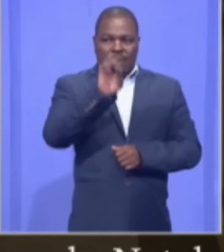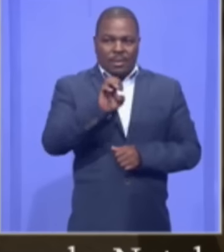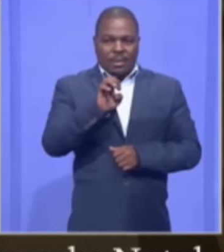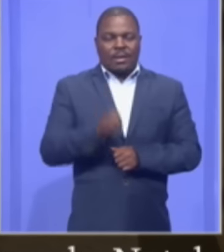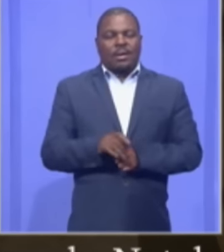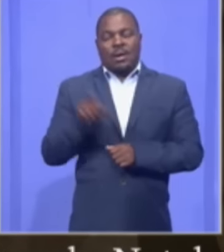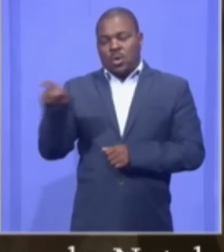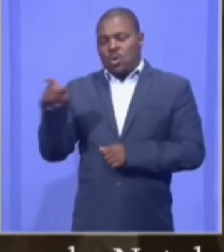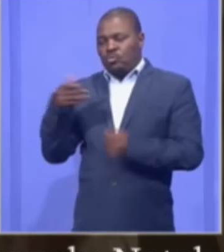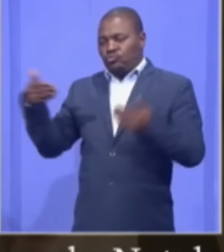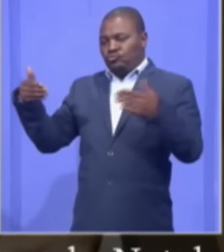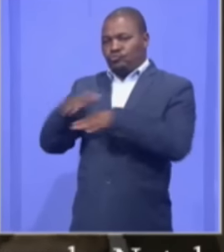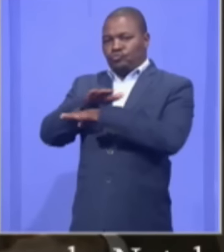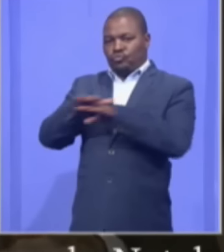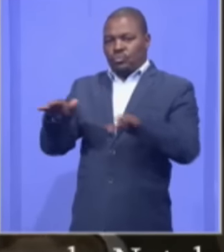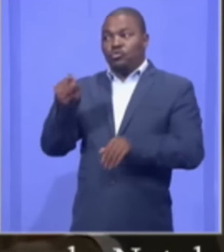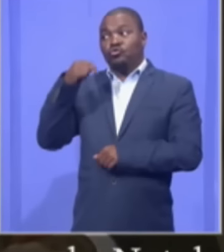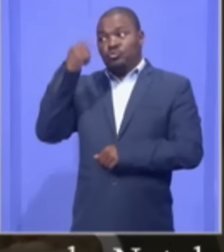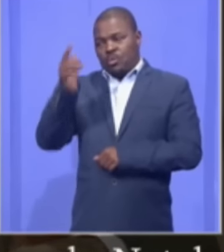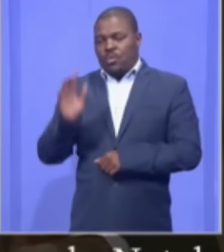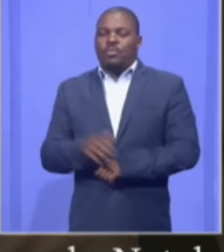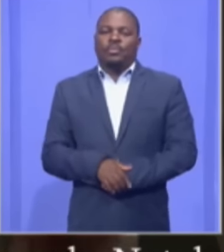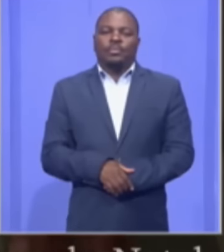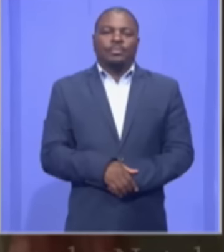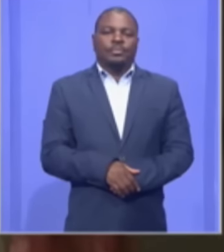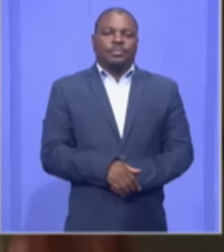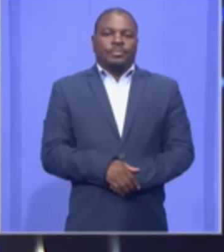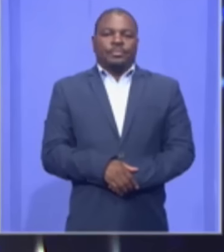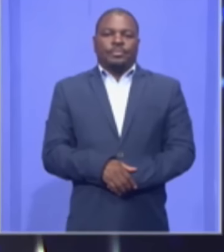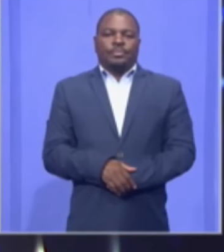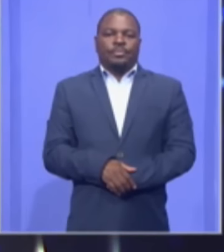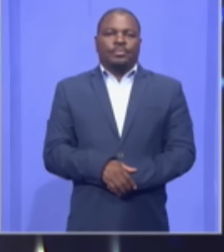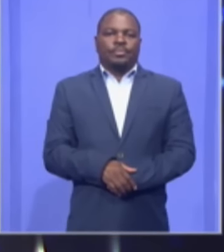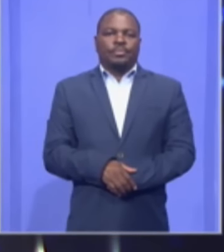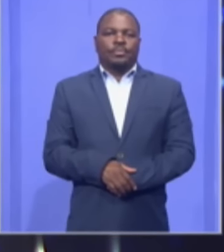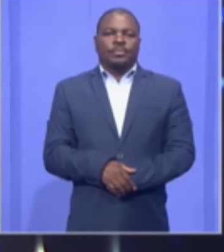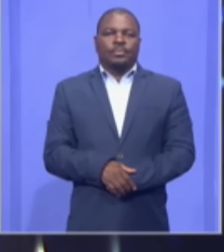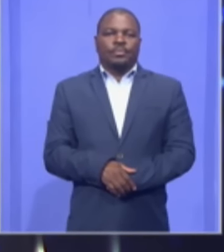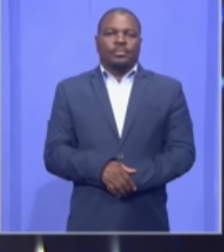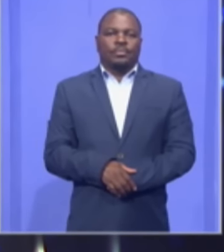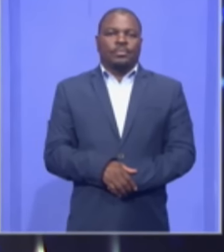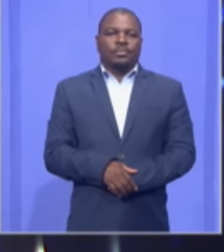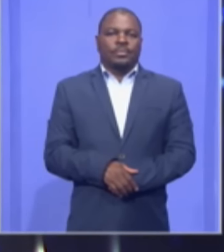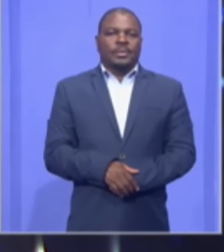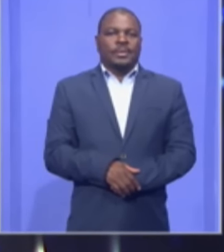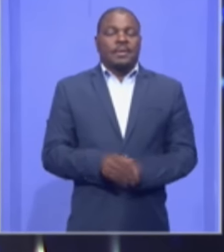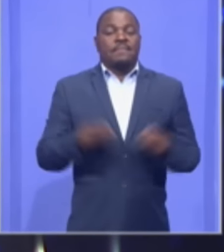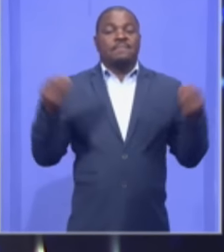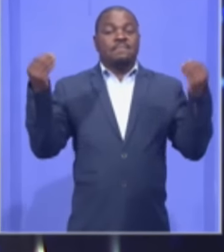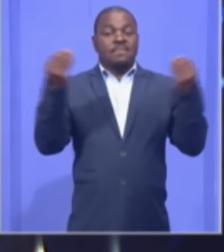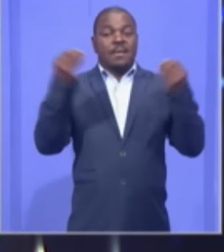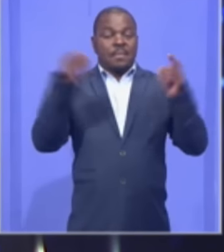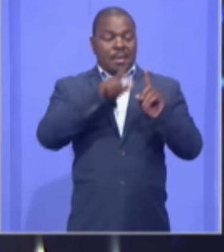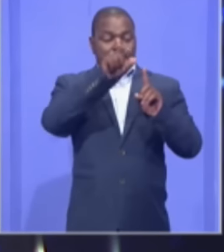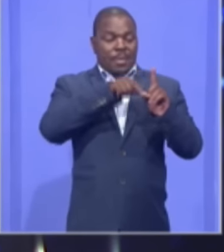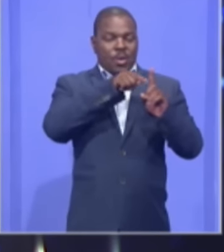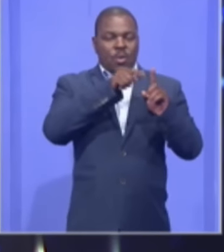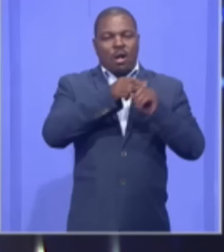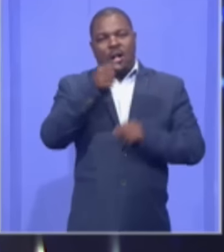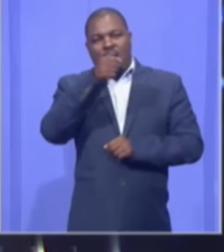borokong ba hae ba ho qetela hosane. Ka kapa ya mmino wa kwaito